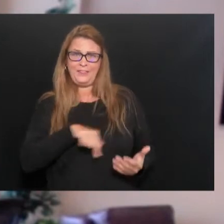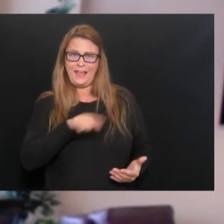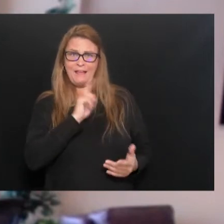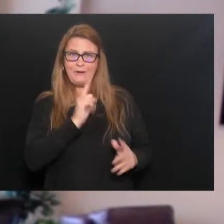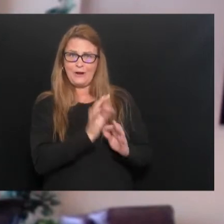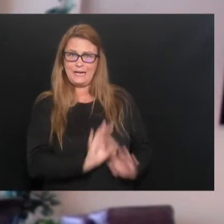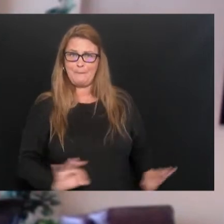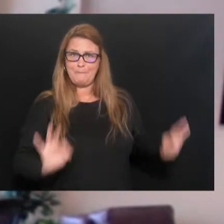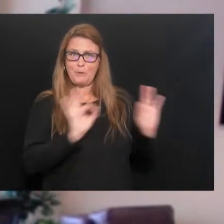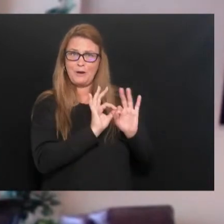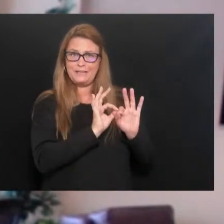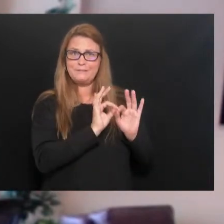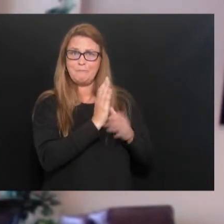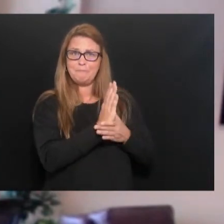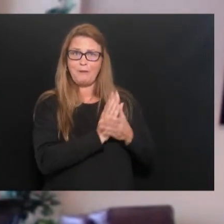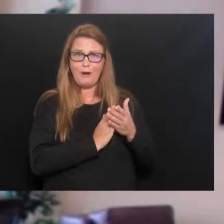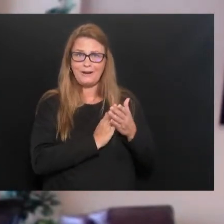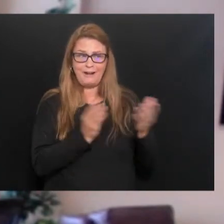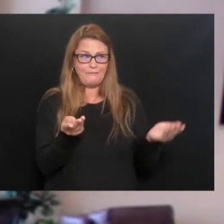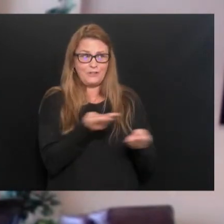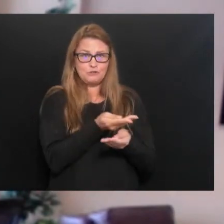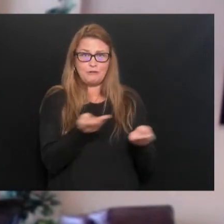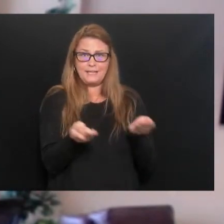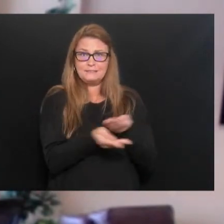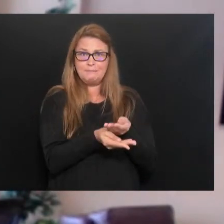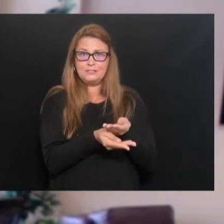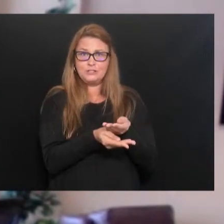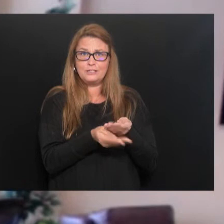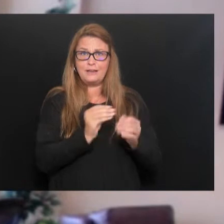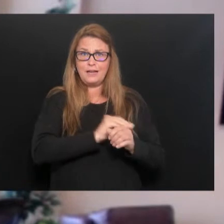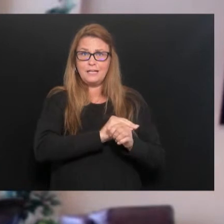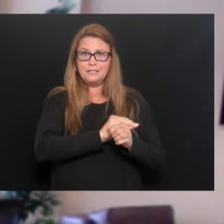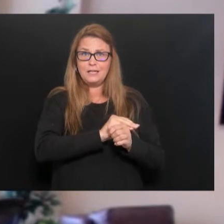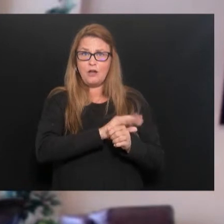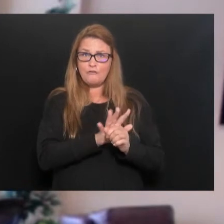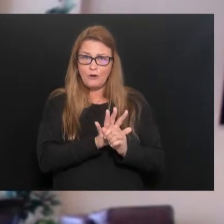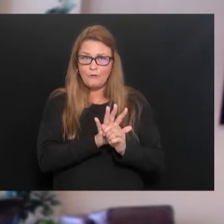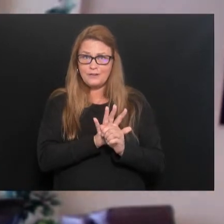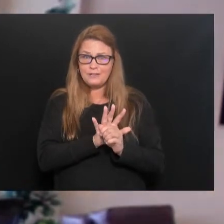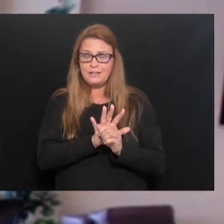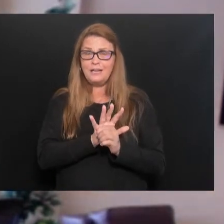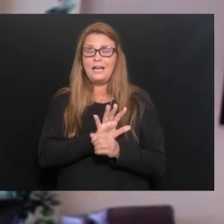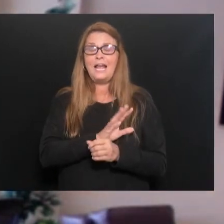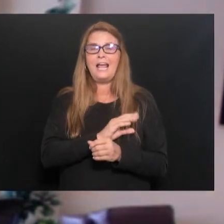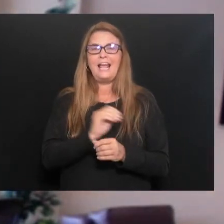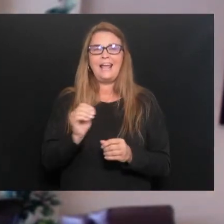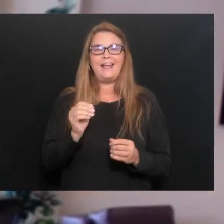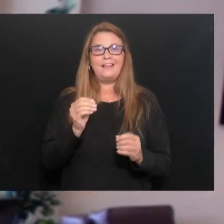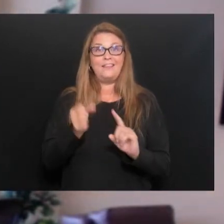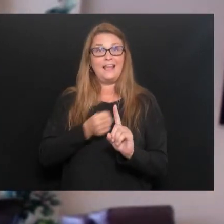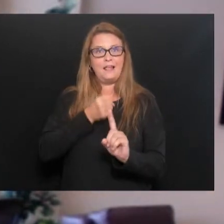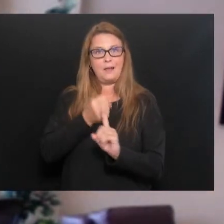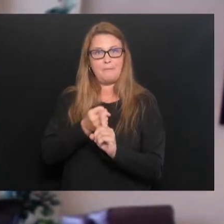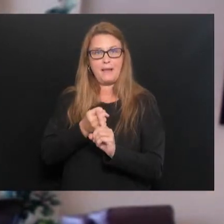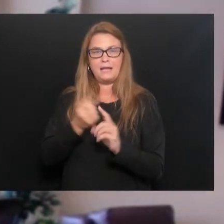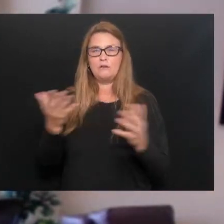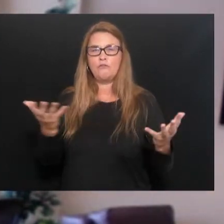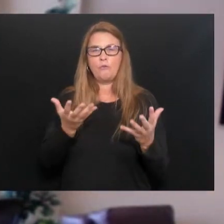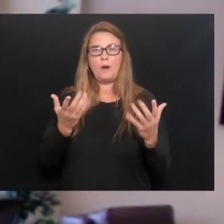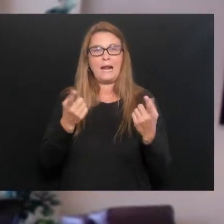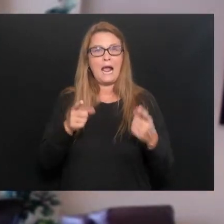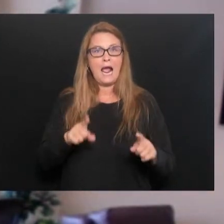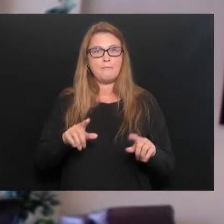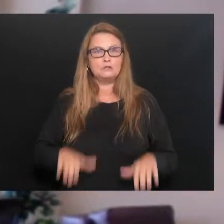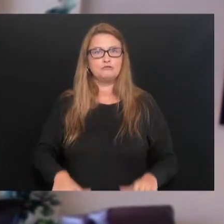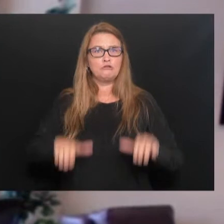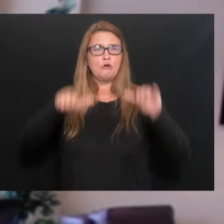part of the transmission of COVID-19 in West Virginia. And also we're worried about the impact of long COVID, long-term